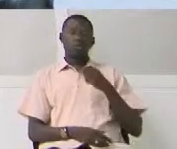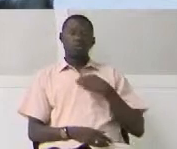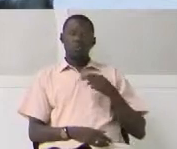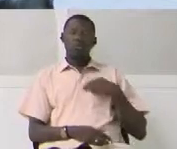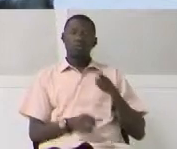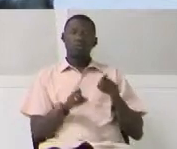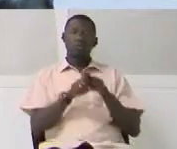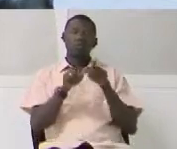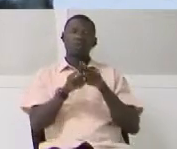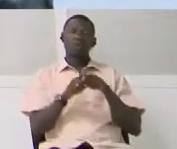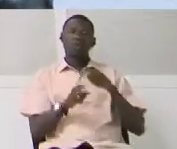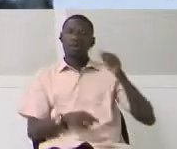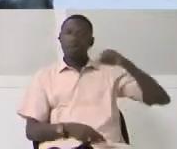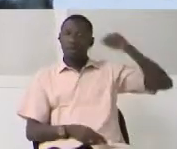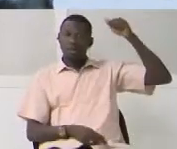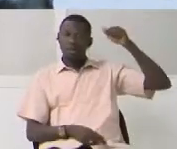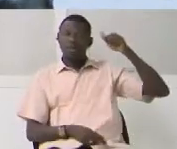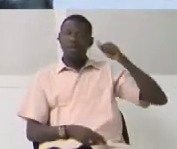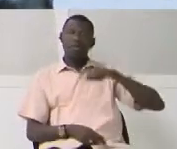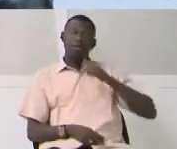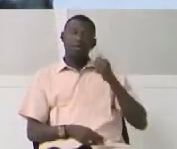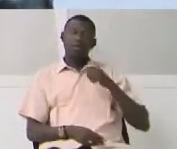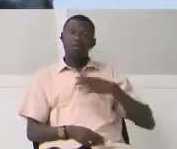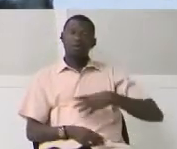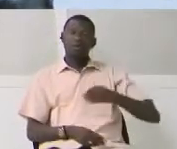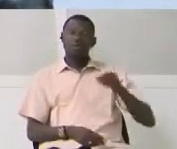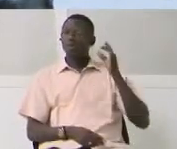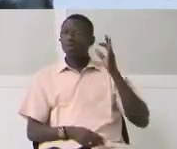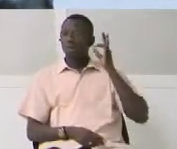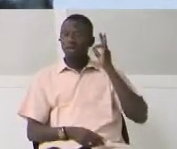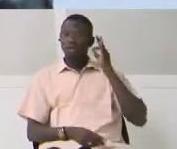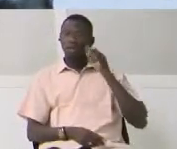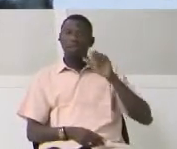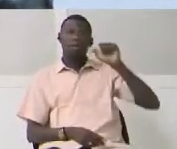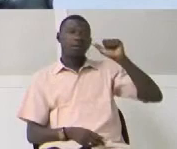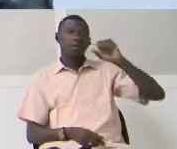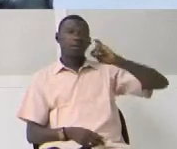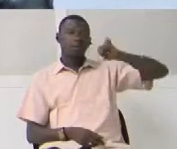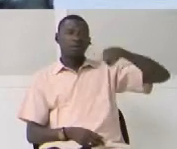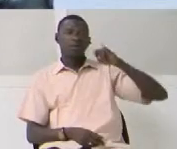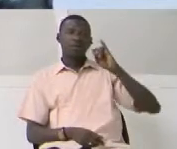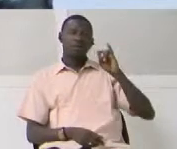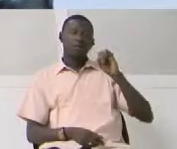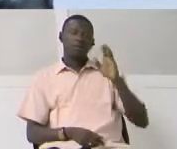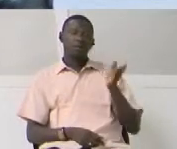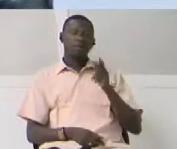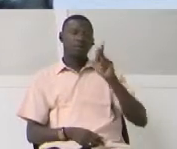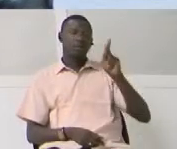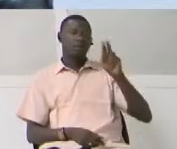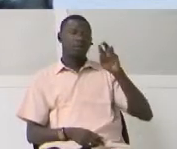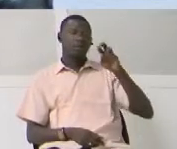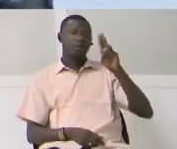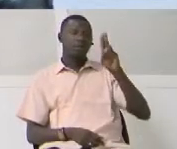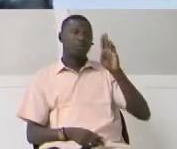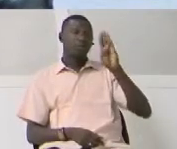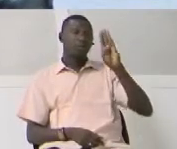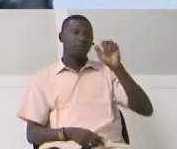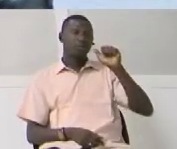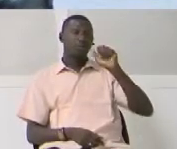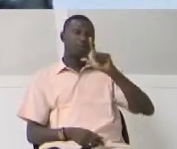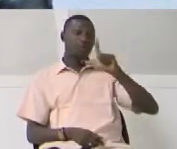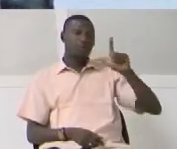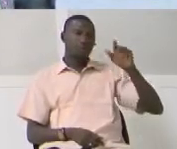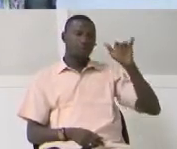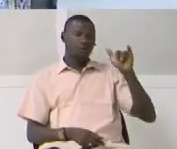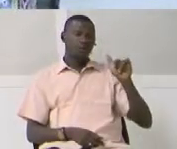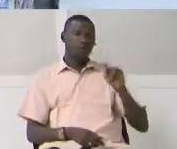aunt and the daughter Ajikulbali. Why did you go with them? Lutax nga and ak